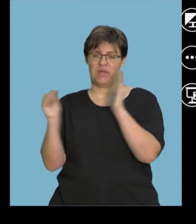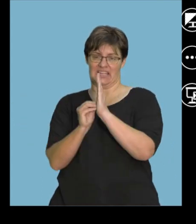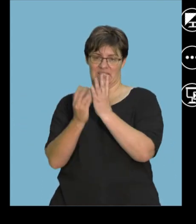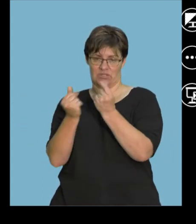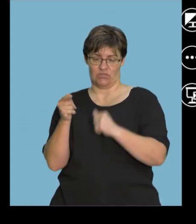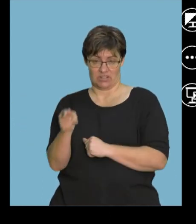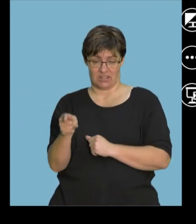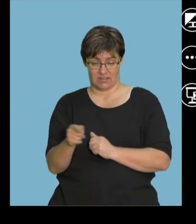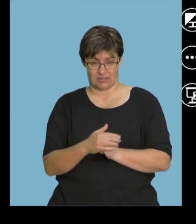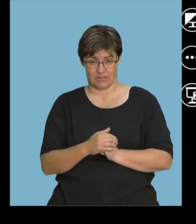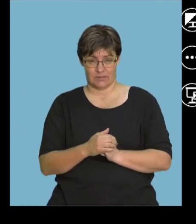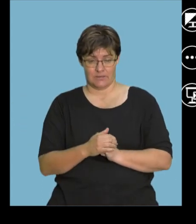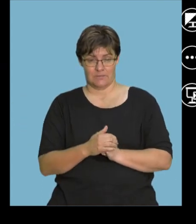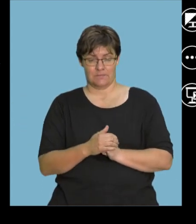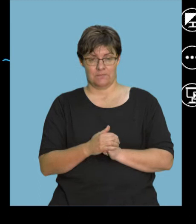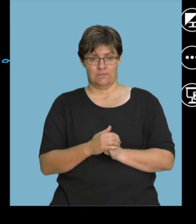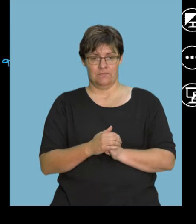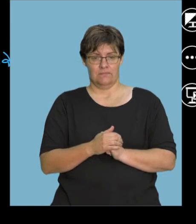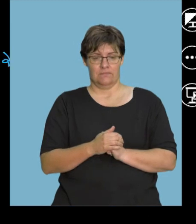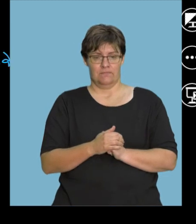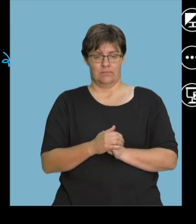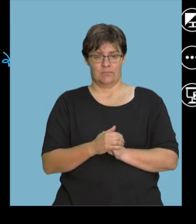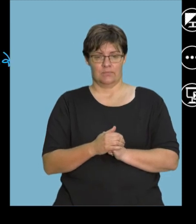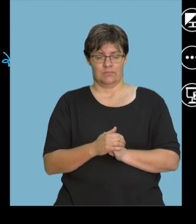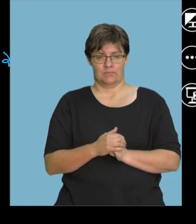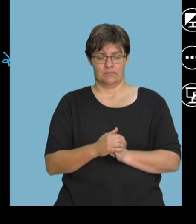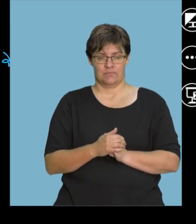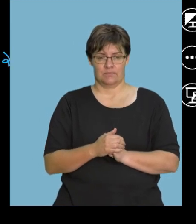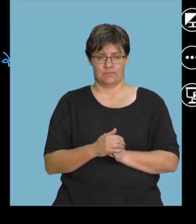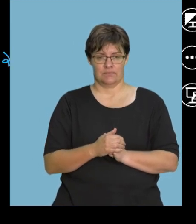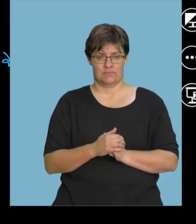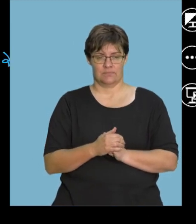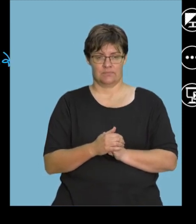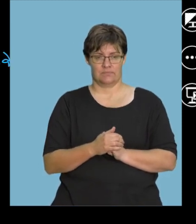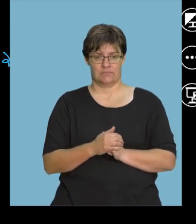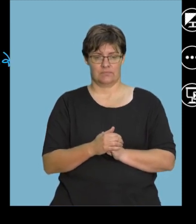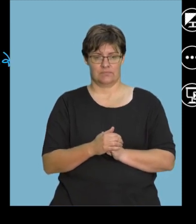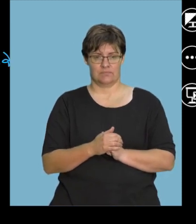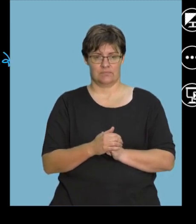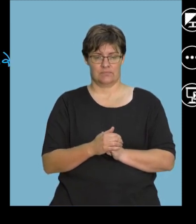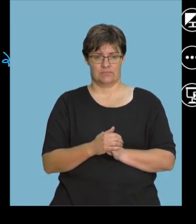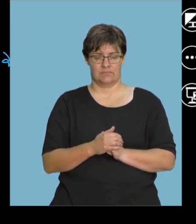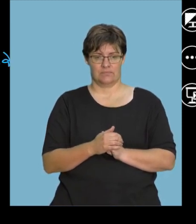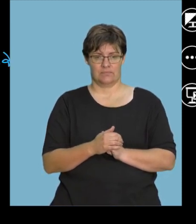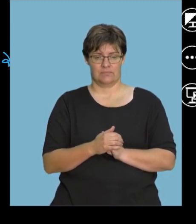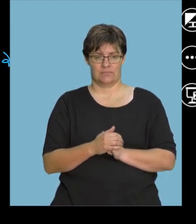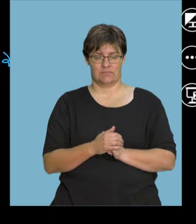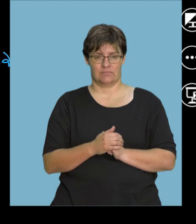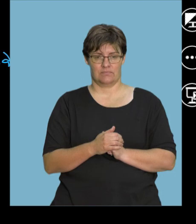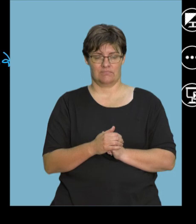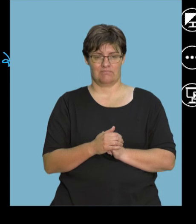them non-magnetic materials, okay? We call them